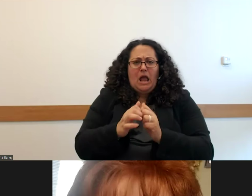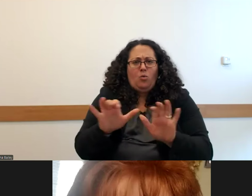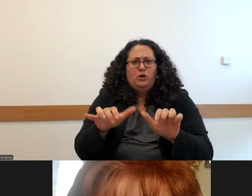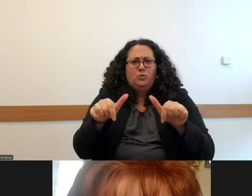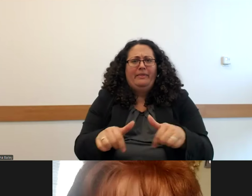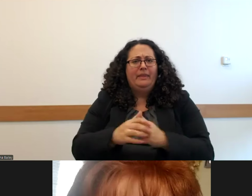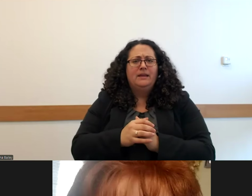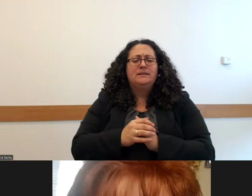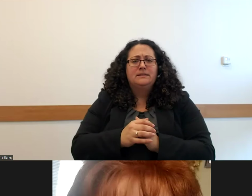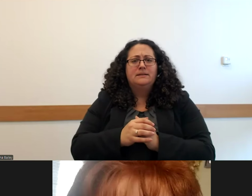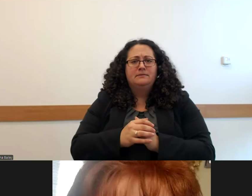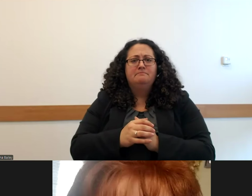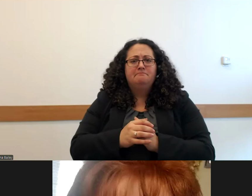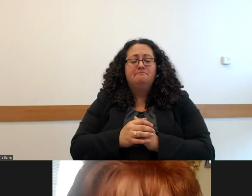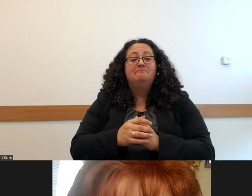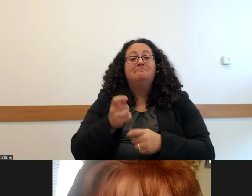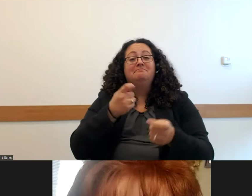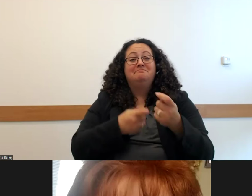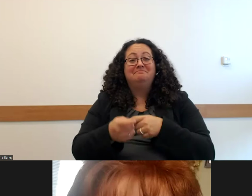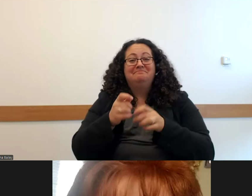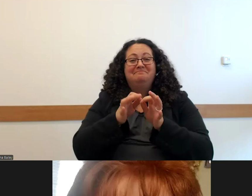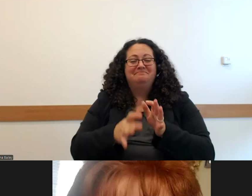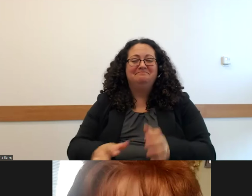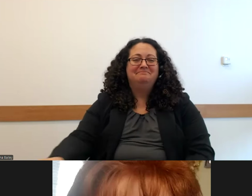And soon afterward,